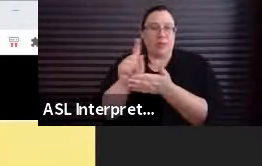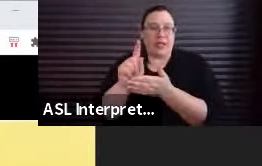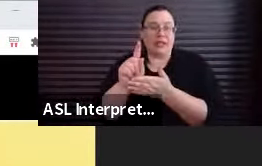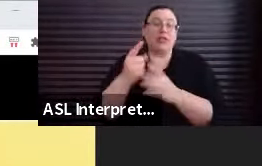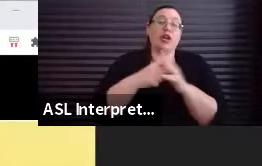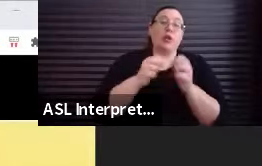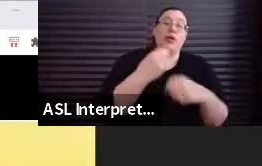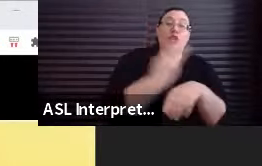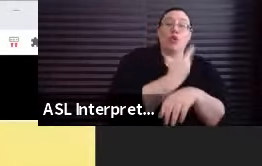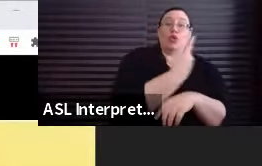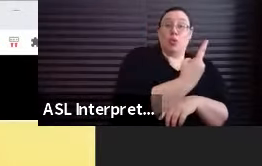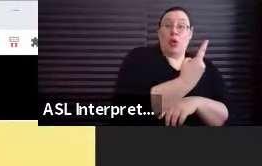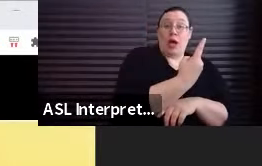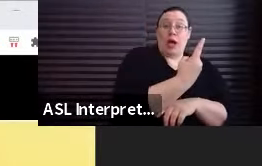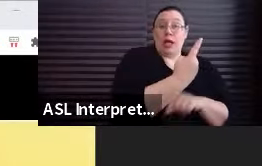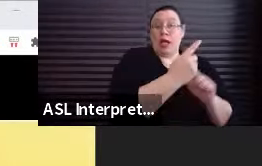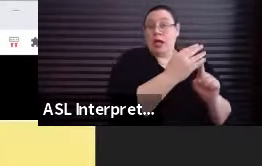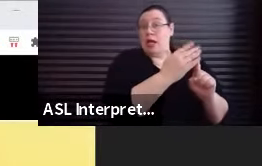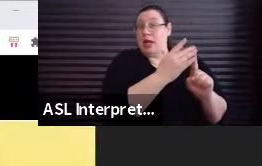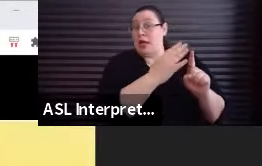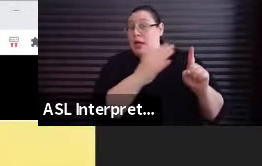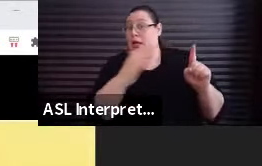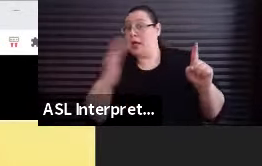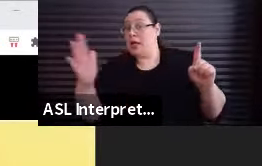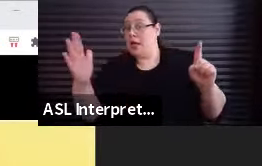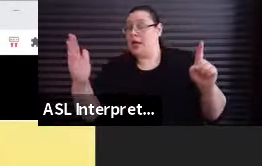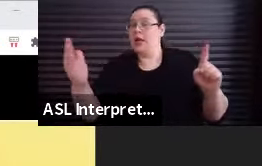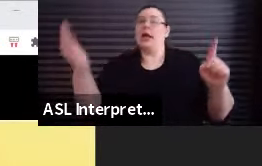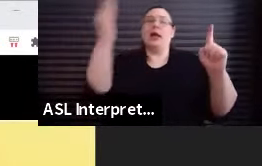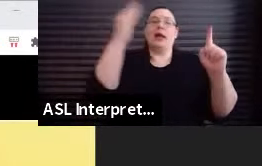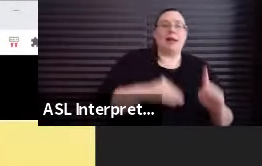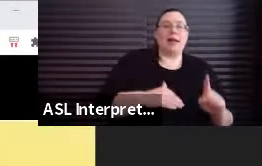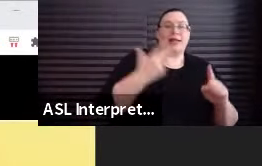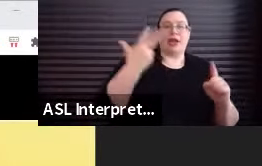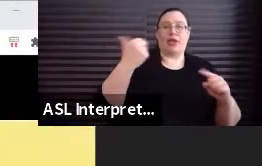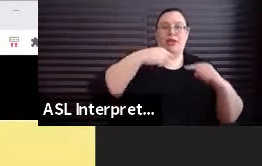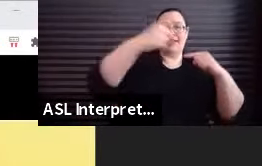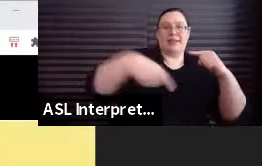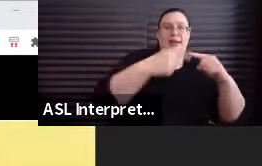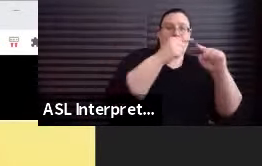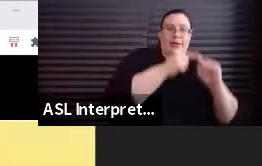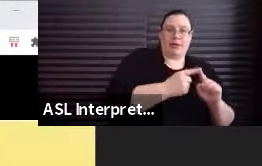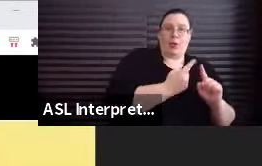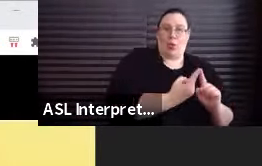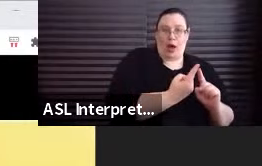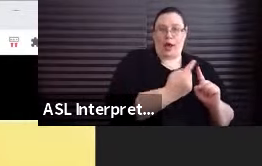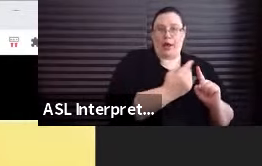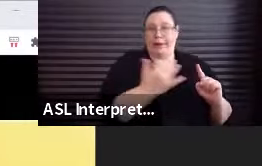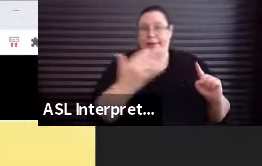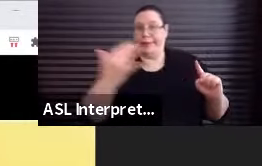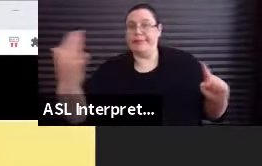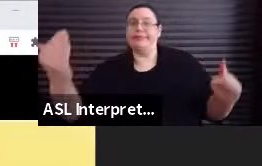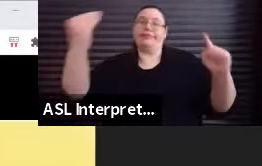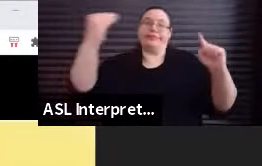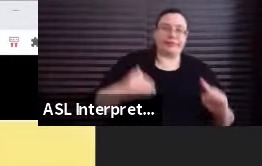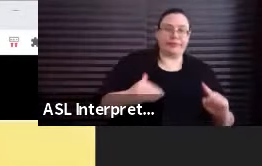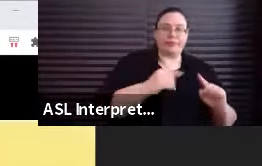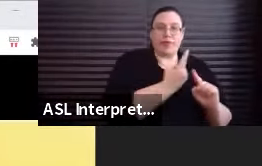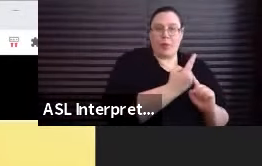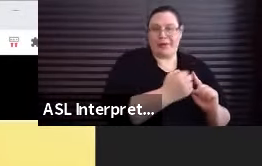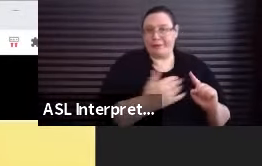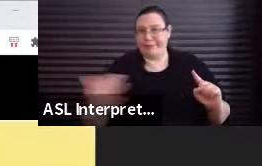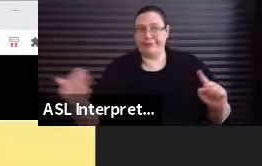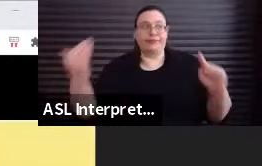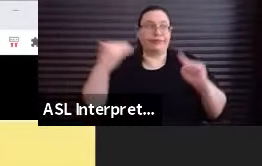go all the way up, and then start again at the next 13-week cycle of use back down at 1. Now, Wild Spot is